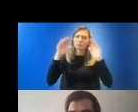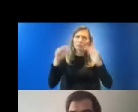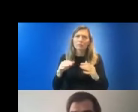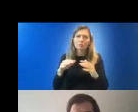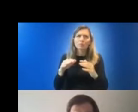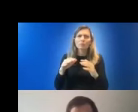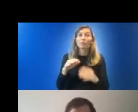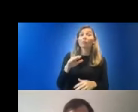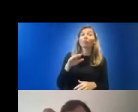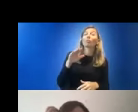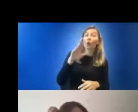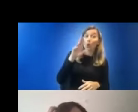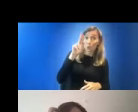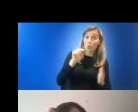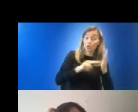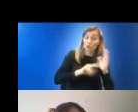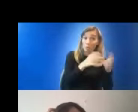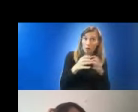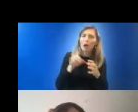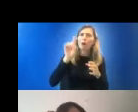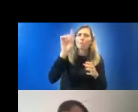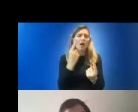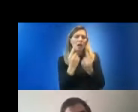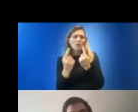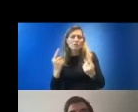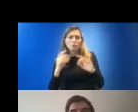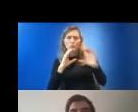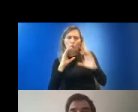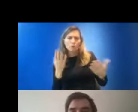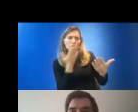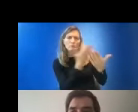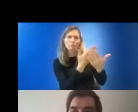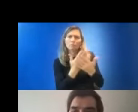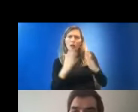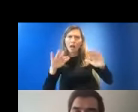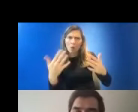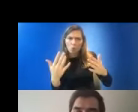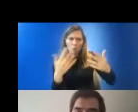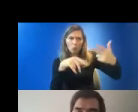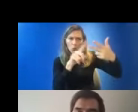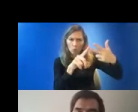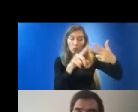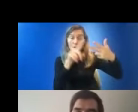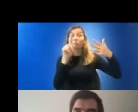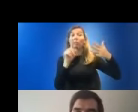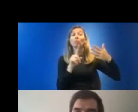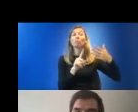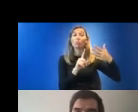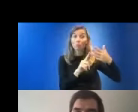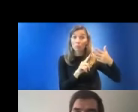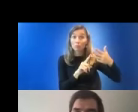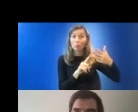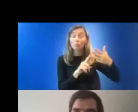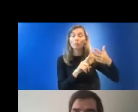by United Nations treaty bodies. And fourthly and finally, a brief reference to the two